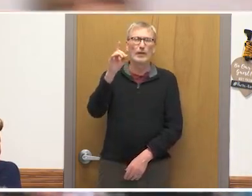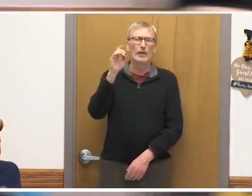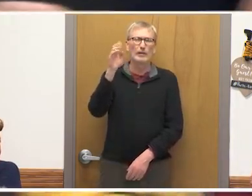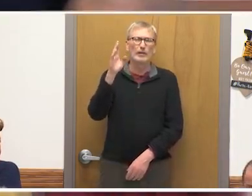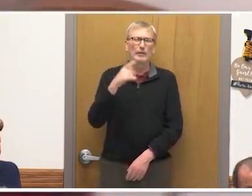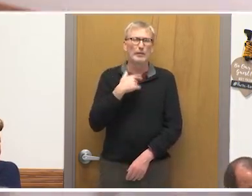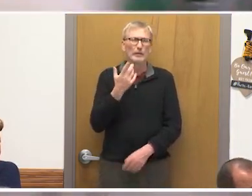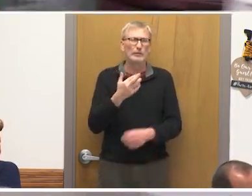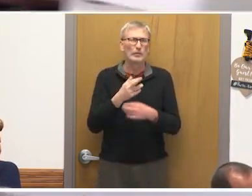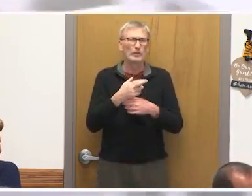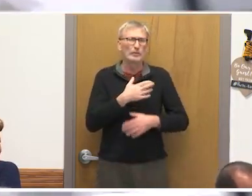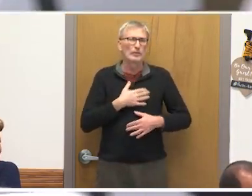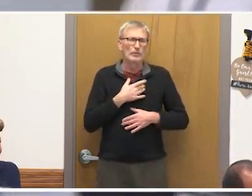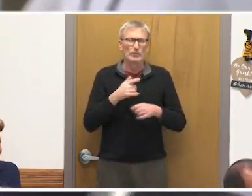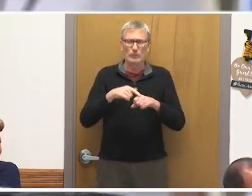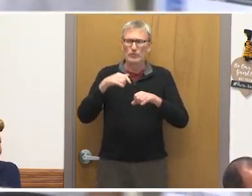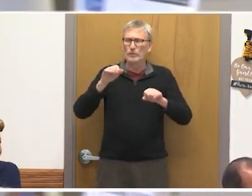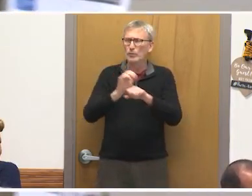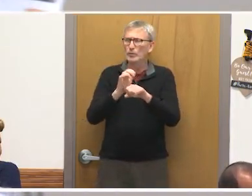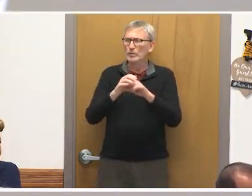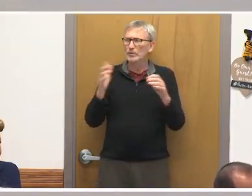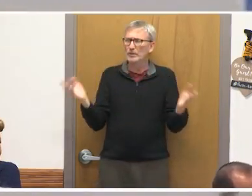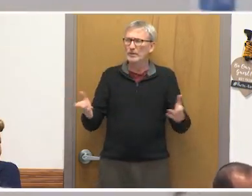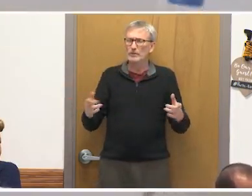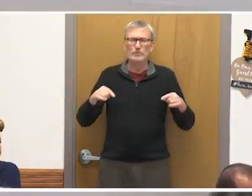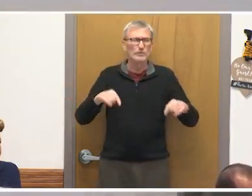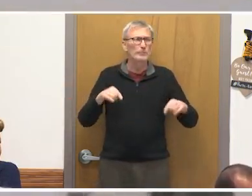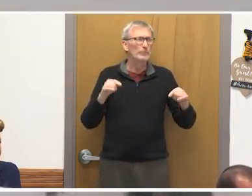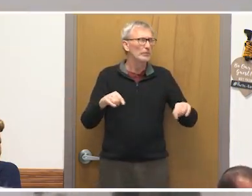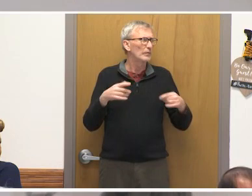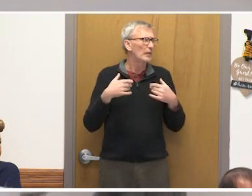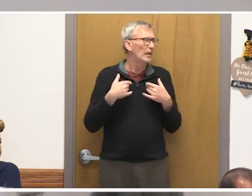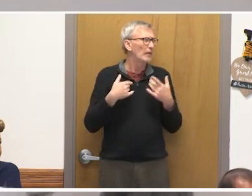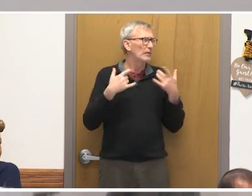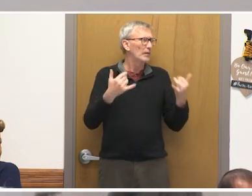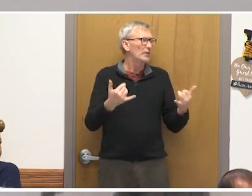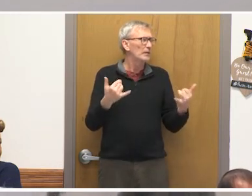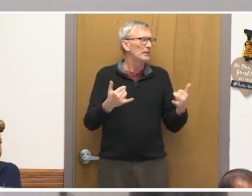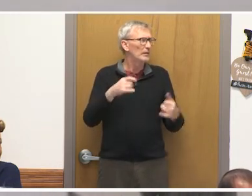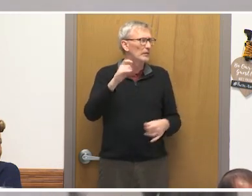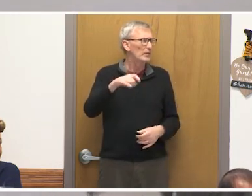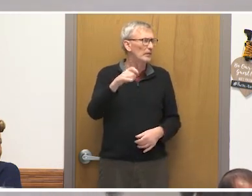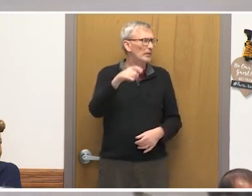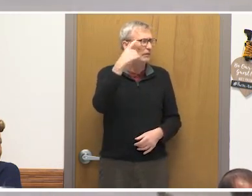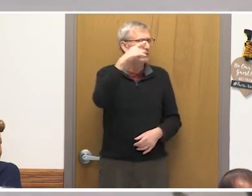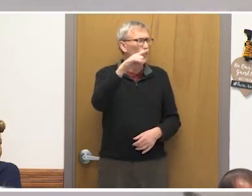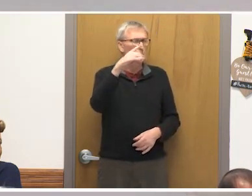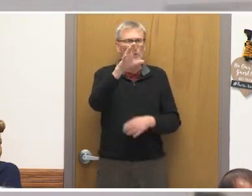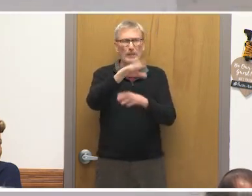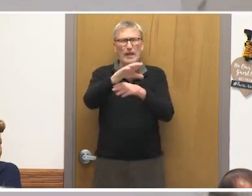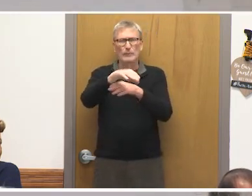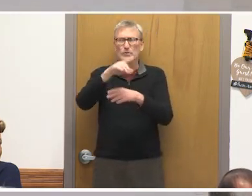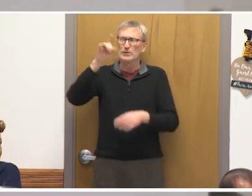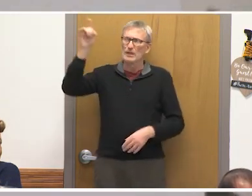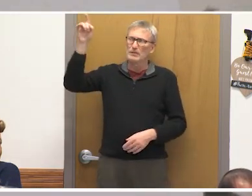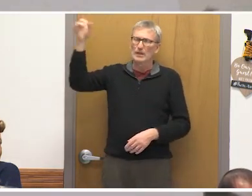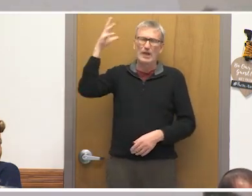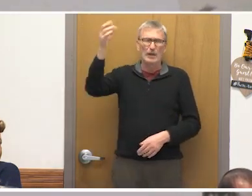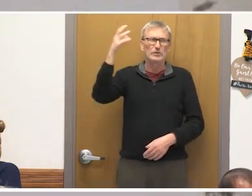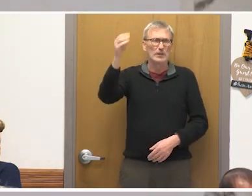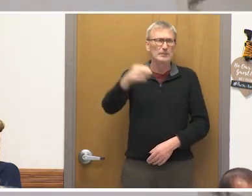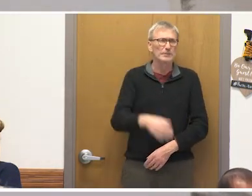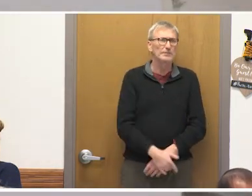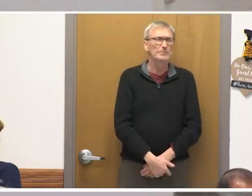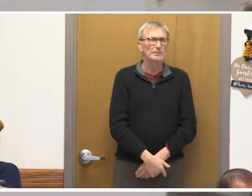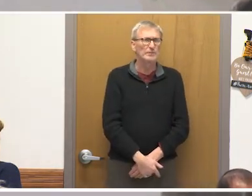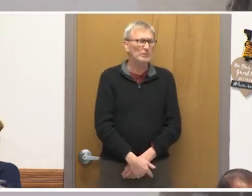I'm the recreational leader here at Homewood Senior Center. And there's an immediate need for cameras outside of this building. Come on,